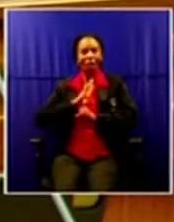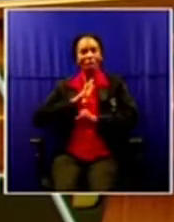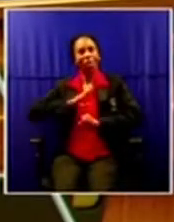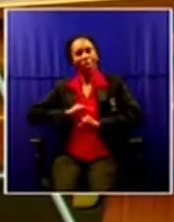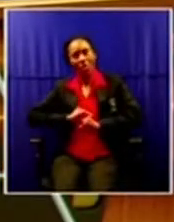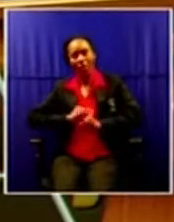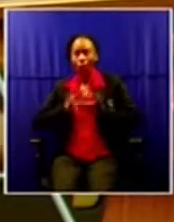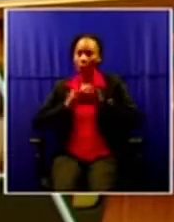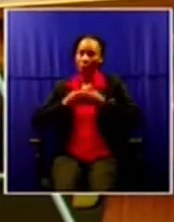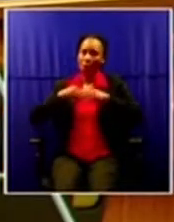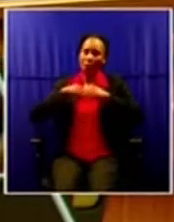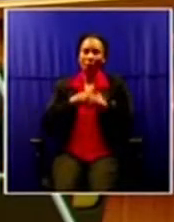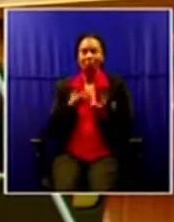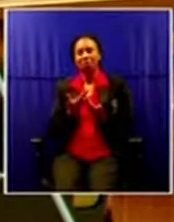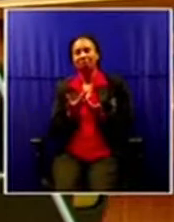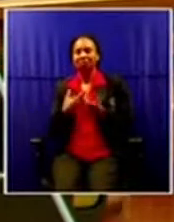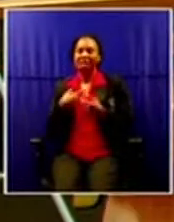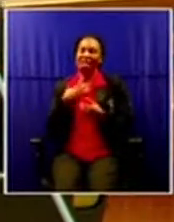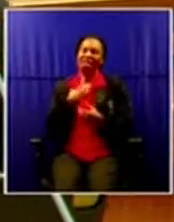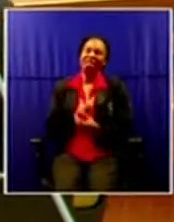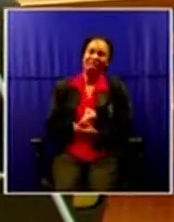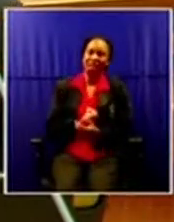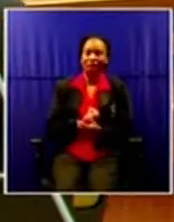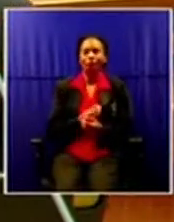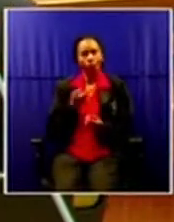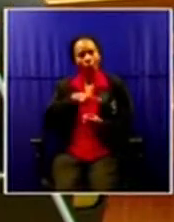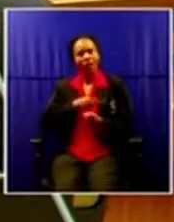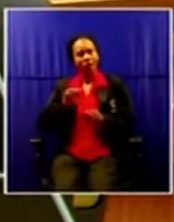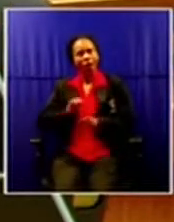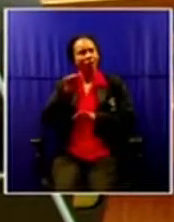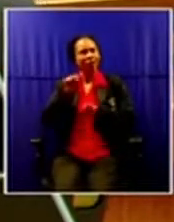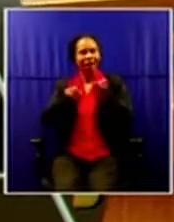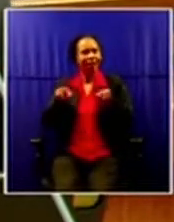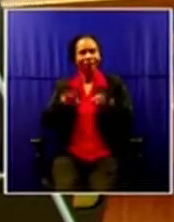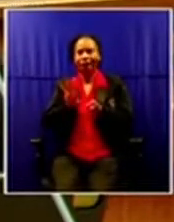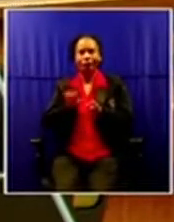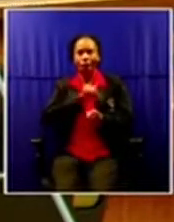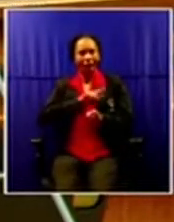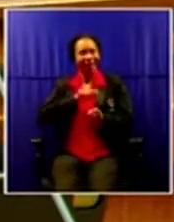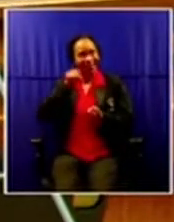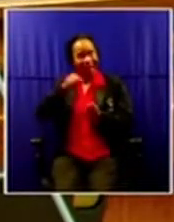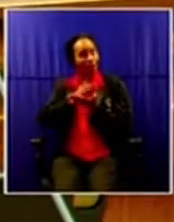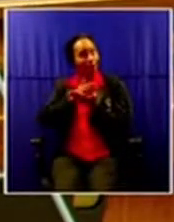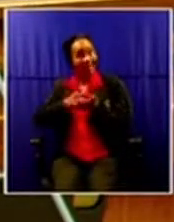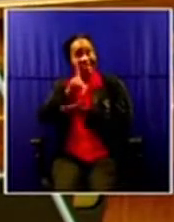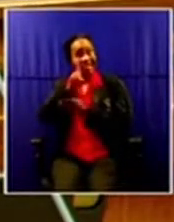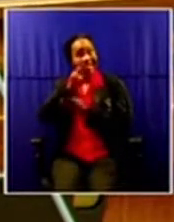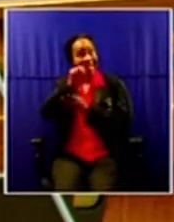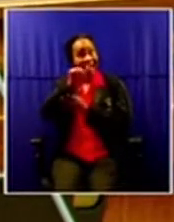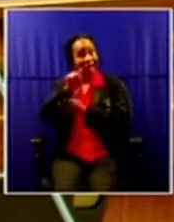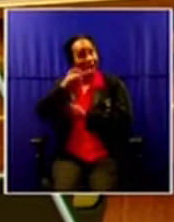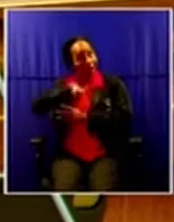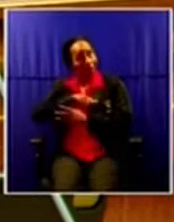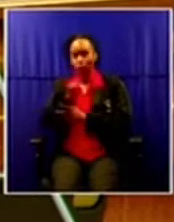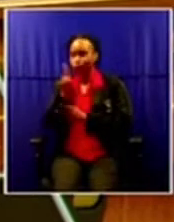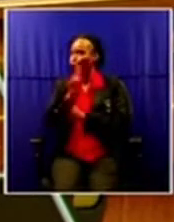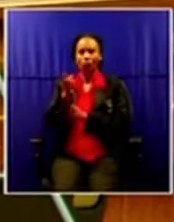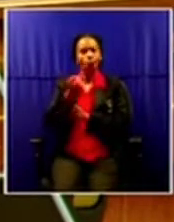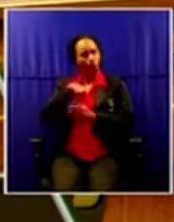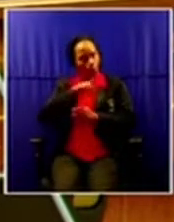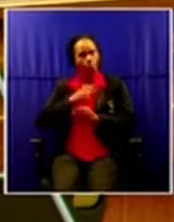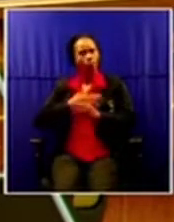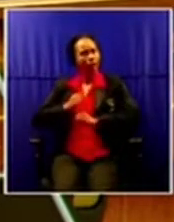South Africans, because that is not part of our DNA. We are a resilient